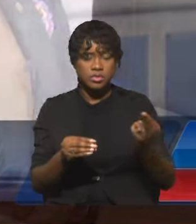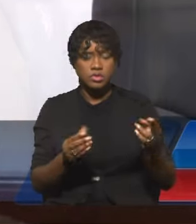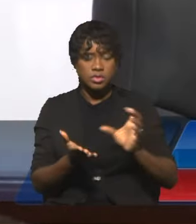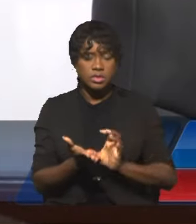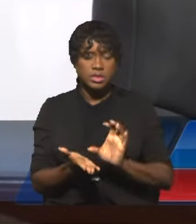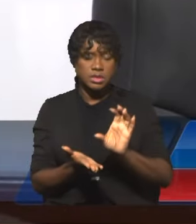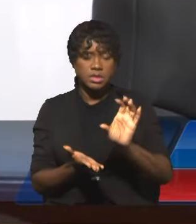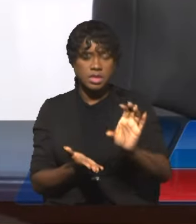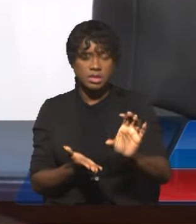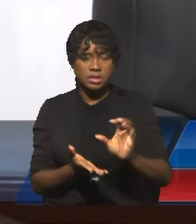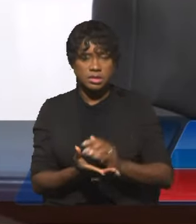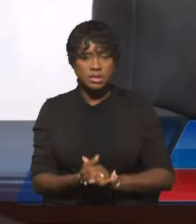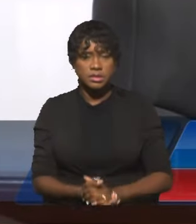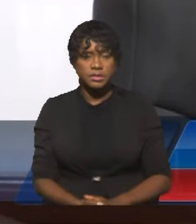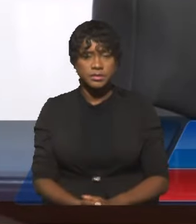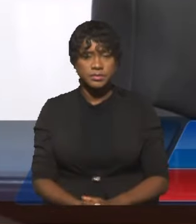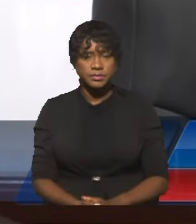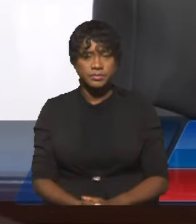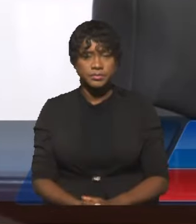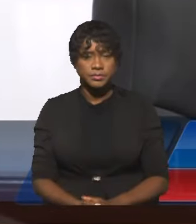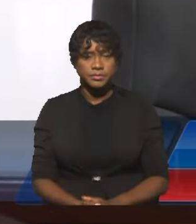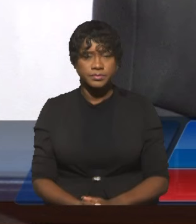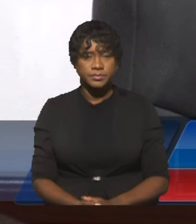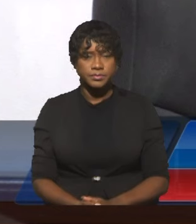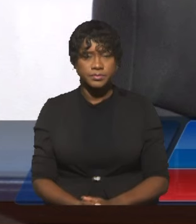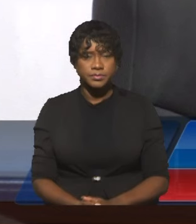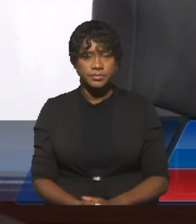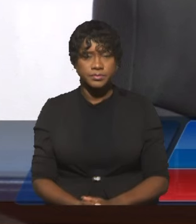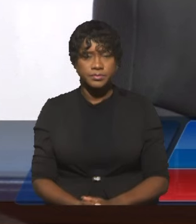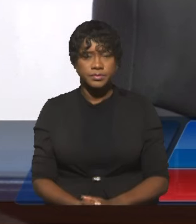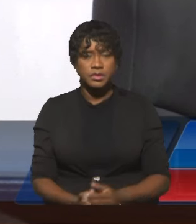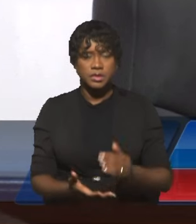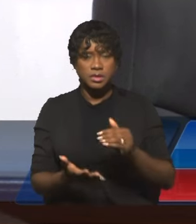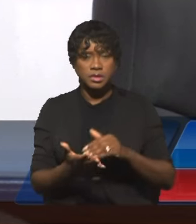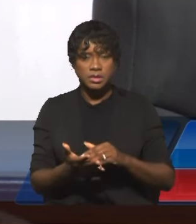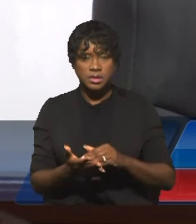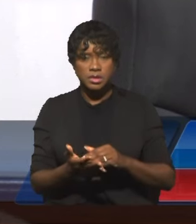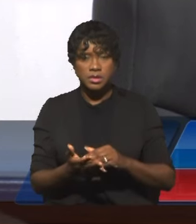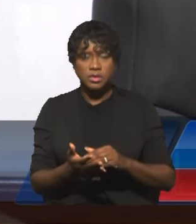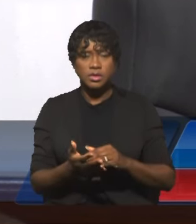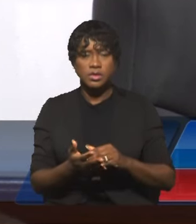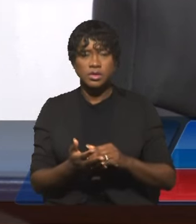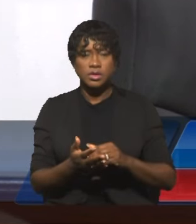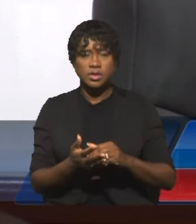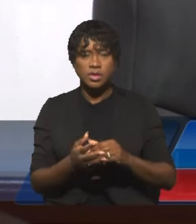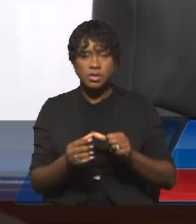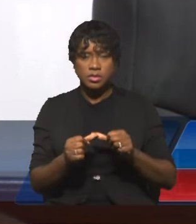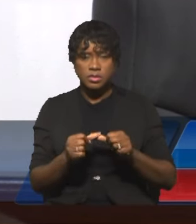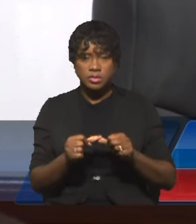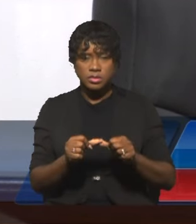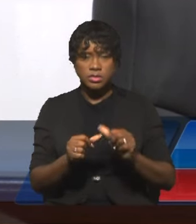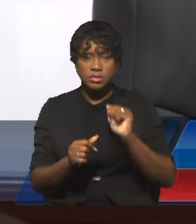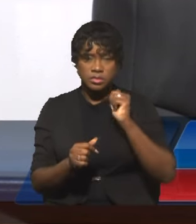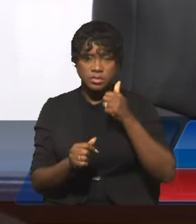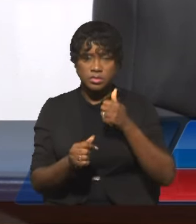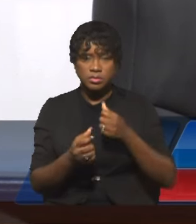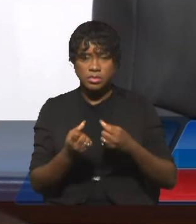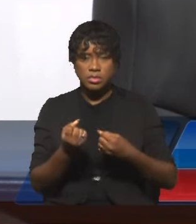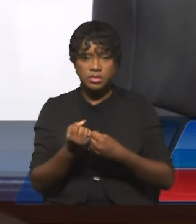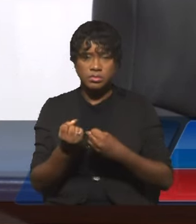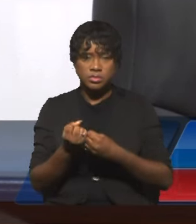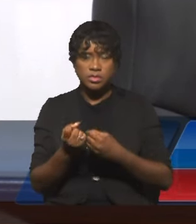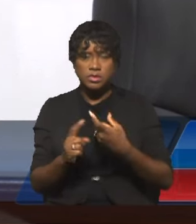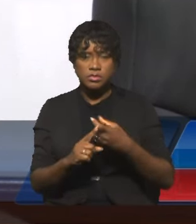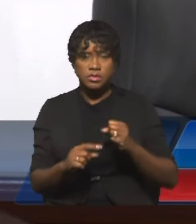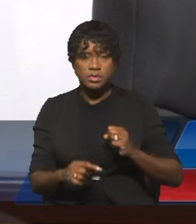to these projects. Again, the company continues tomorrow in supported not just by our staff